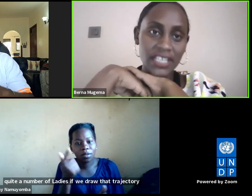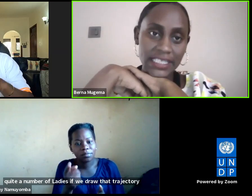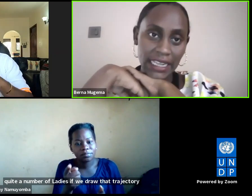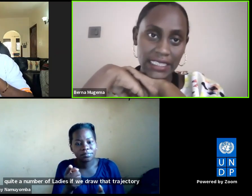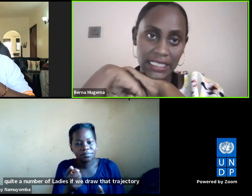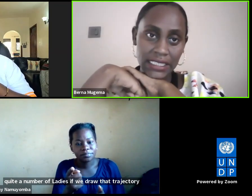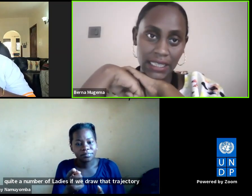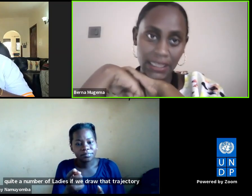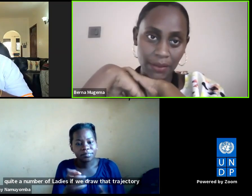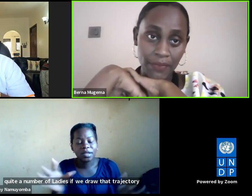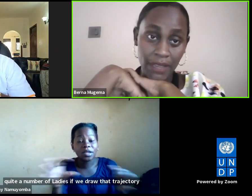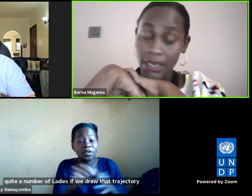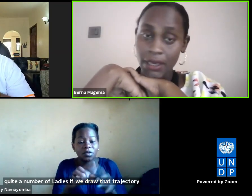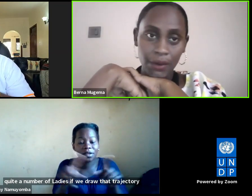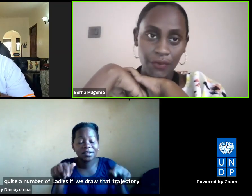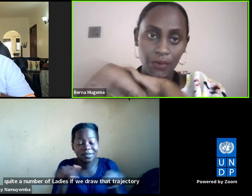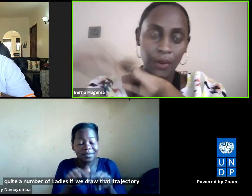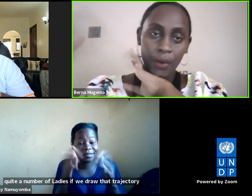that have joined these classes